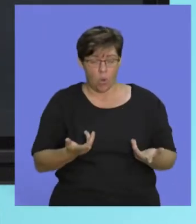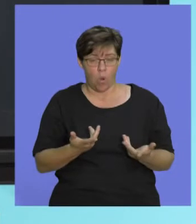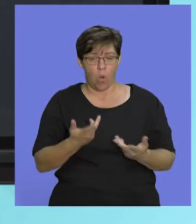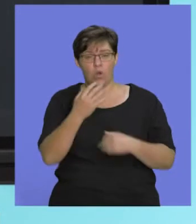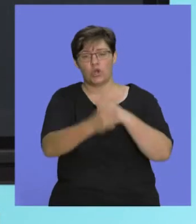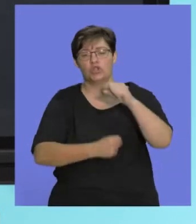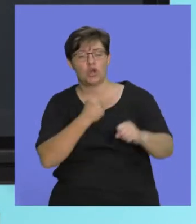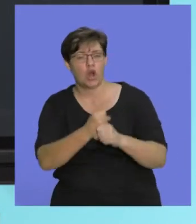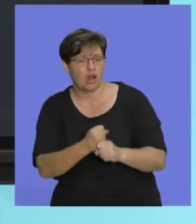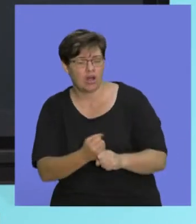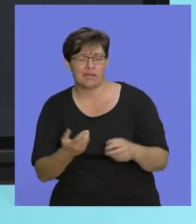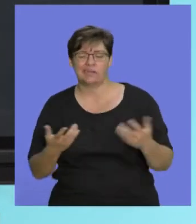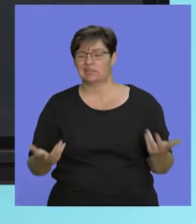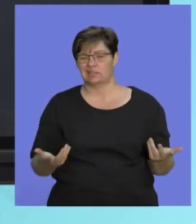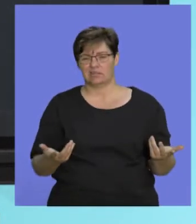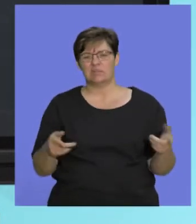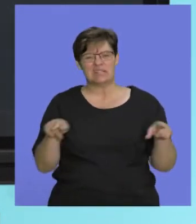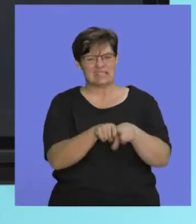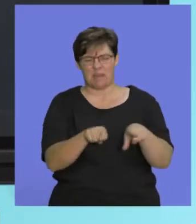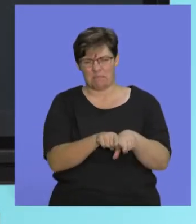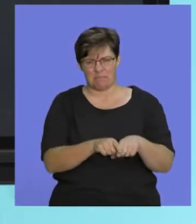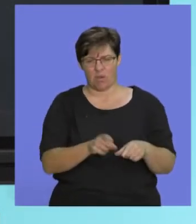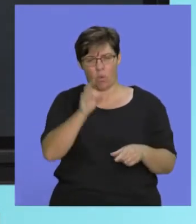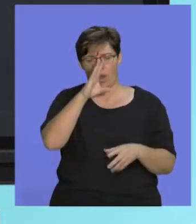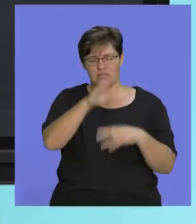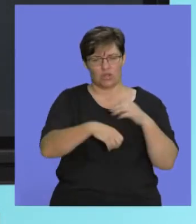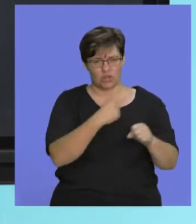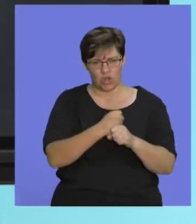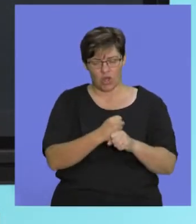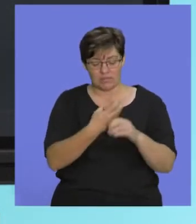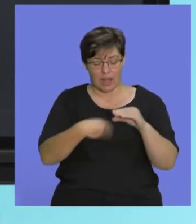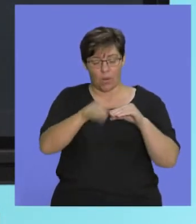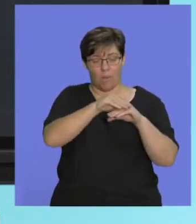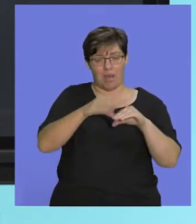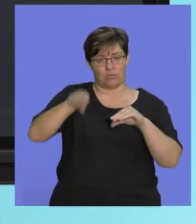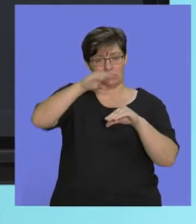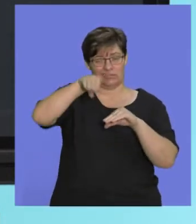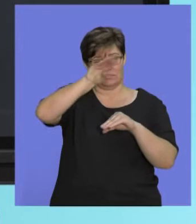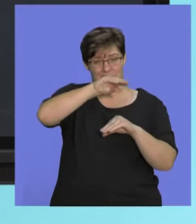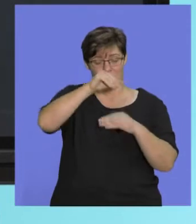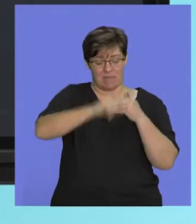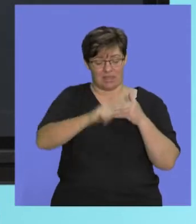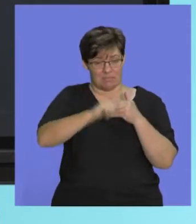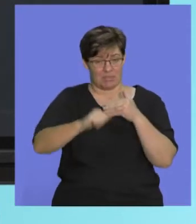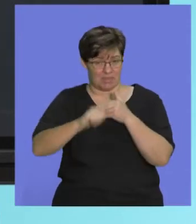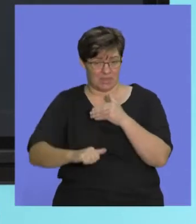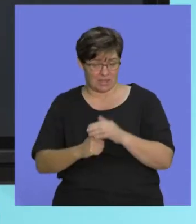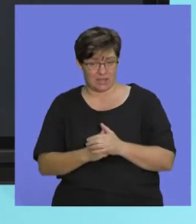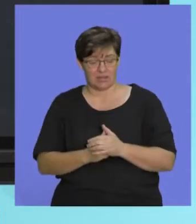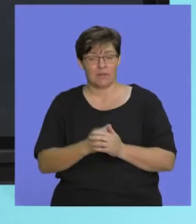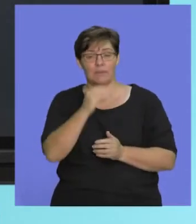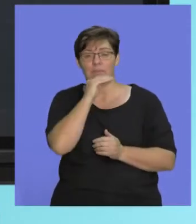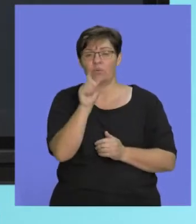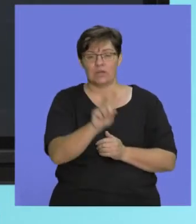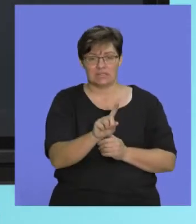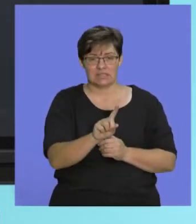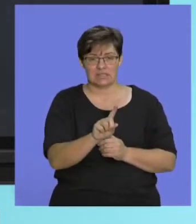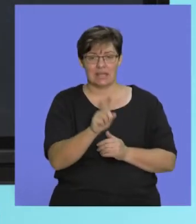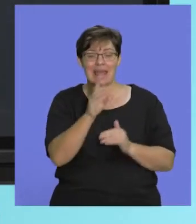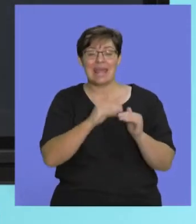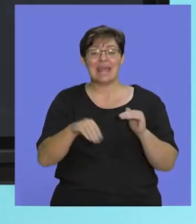compounded yearly, or which means the same thing, or I say it's compounded monthly, this means that you